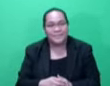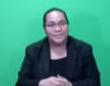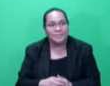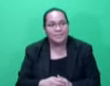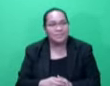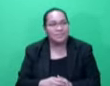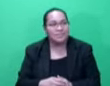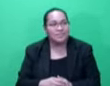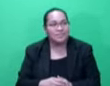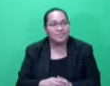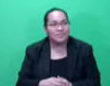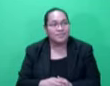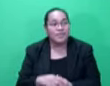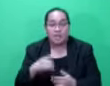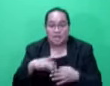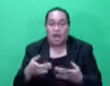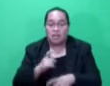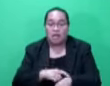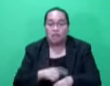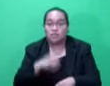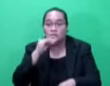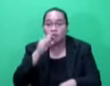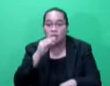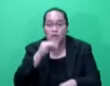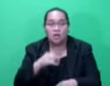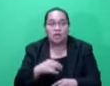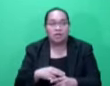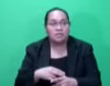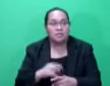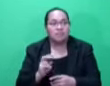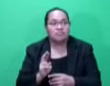has taken the speaking times of 2 of the other